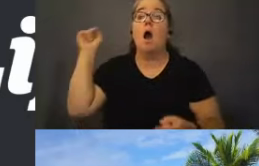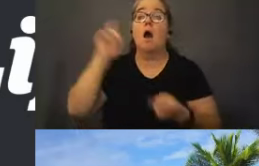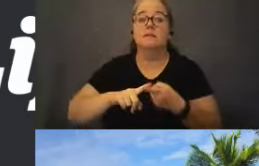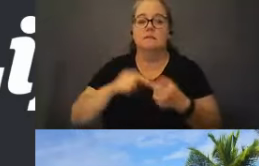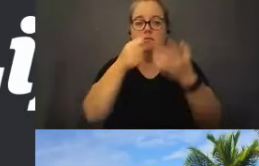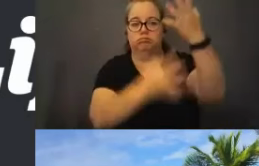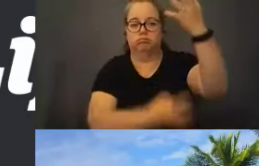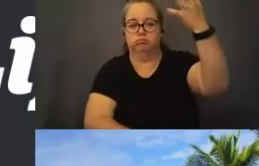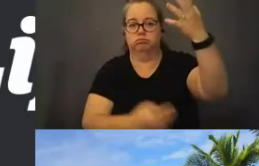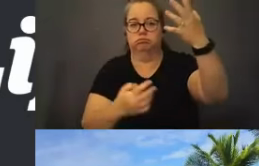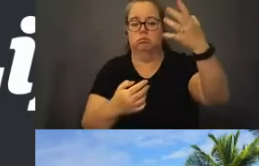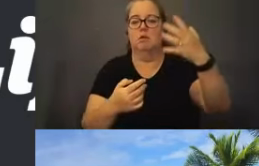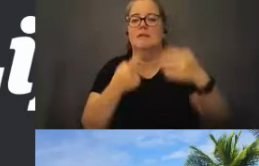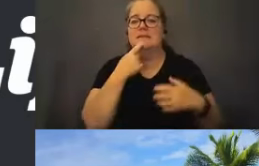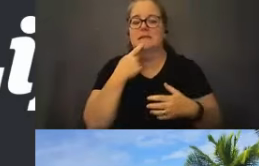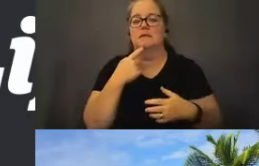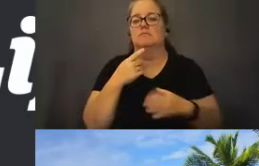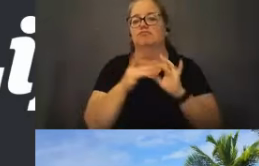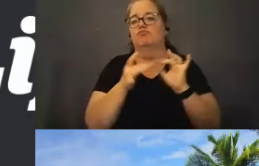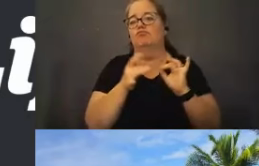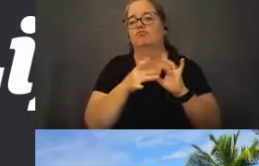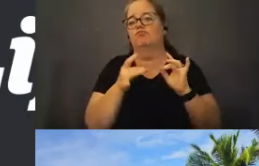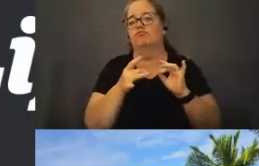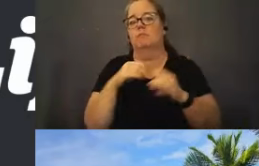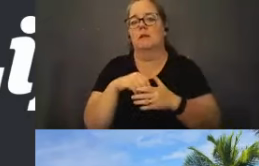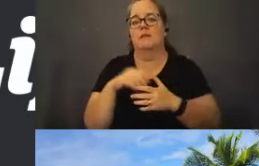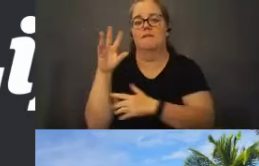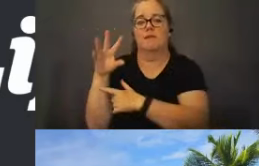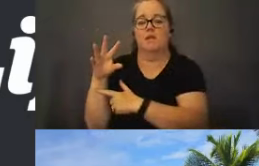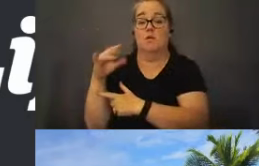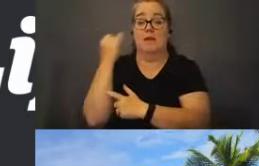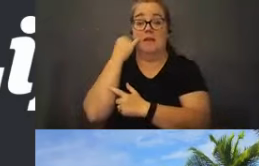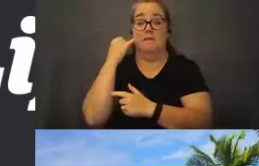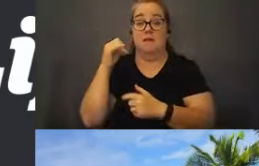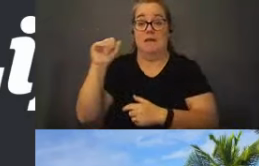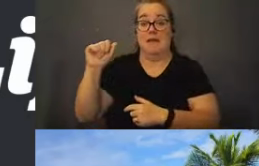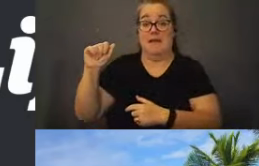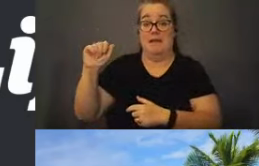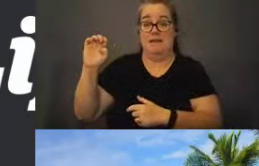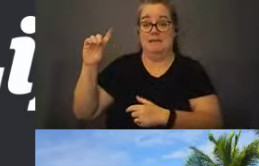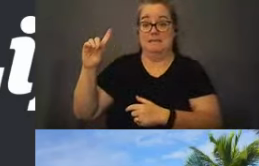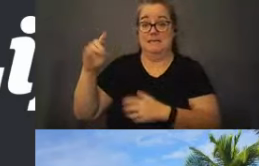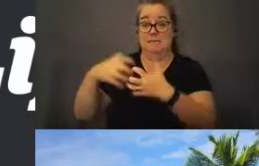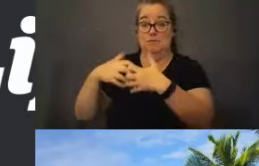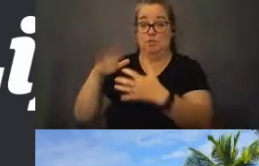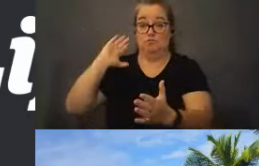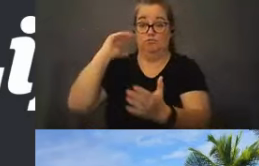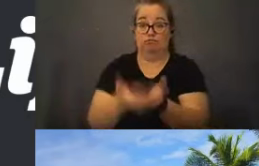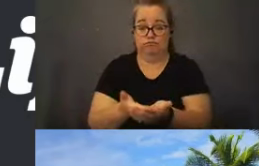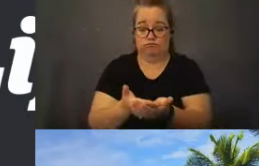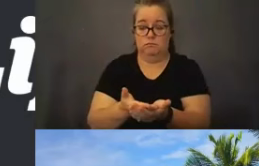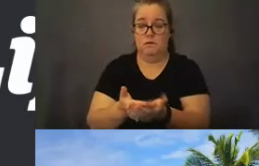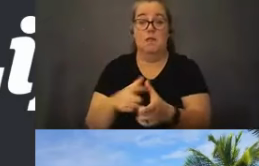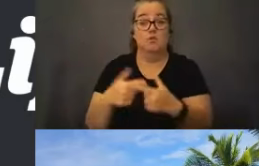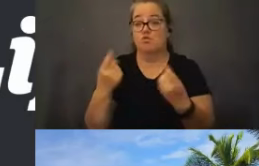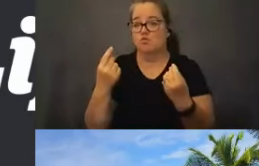happened. They mentioned also in the video, either the AED shows up, you have to stop and turn